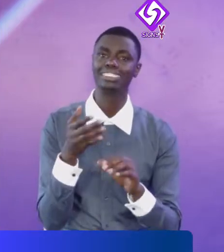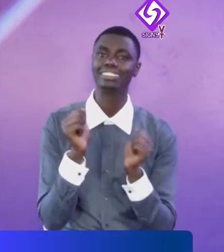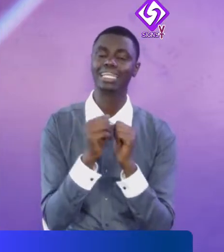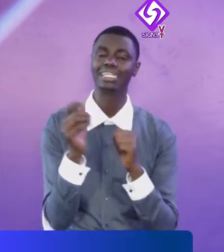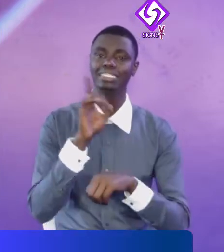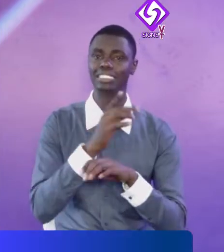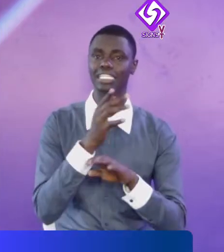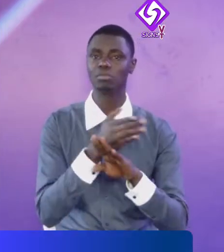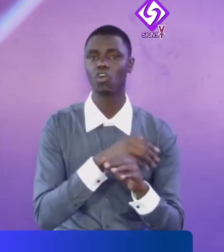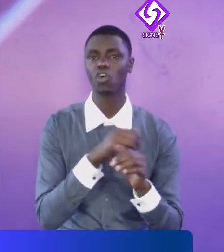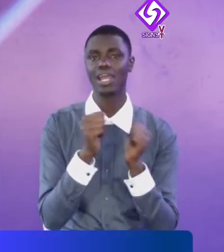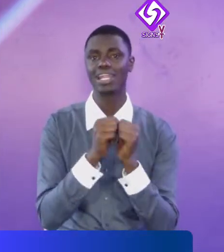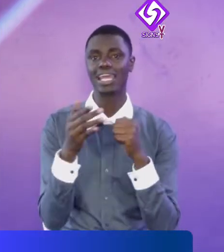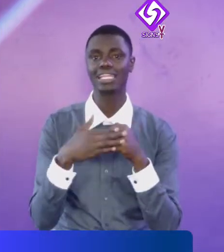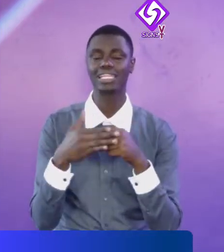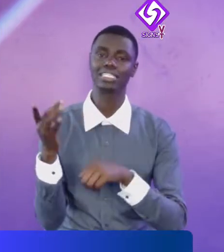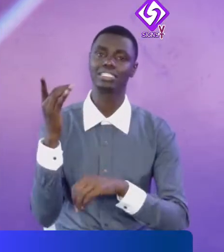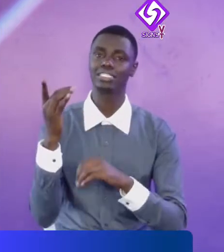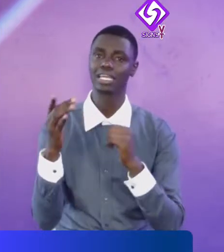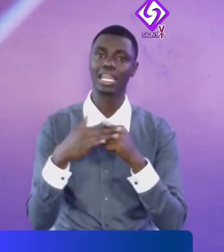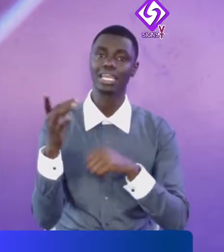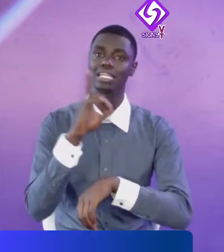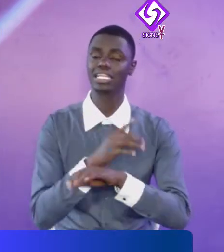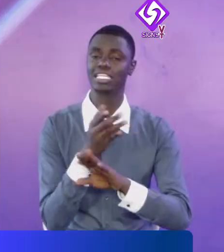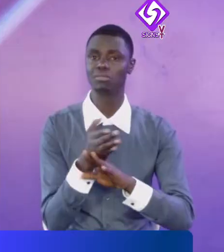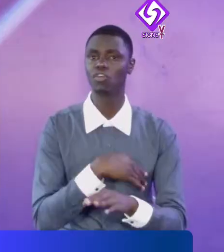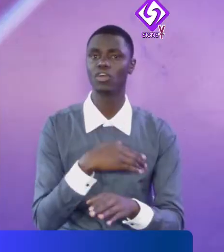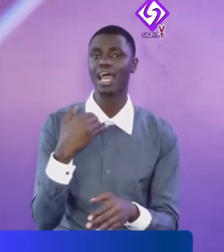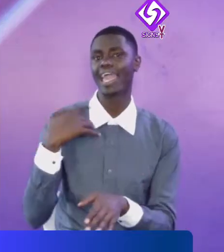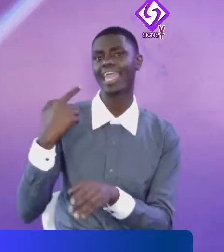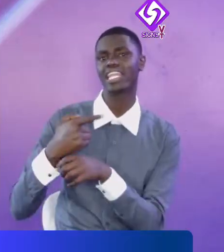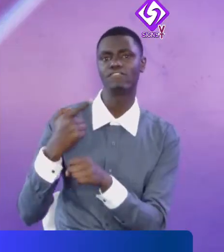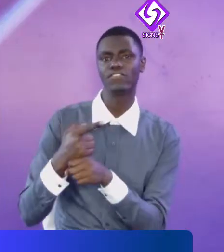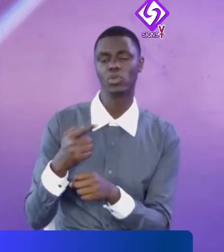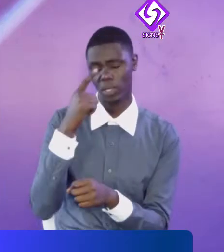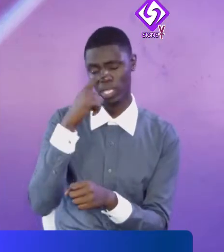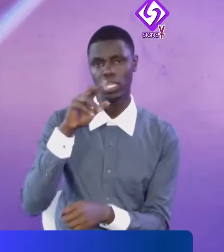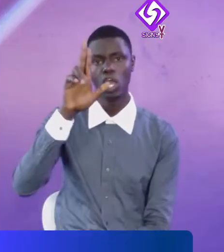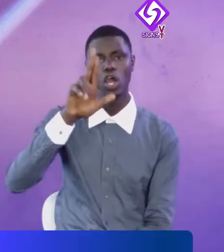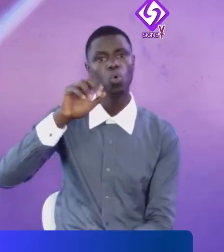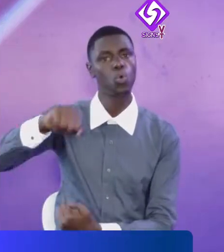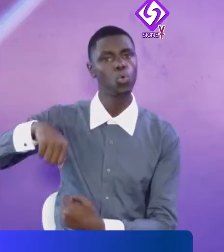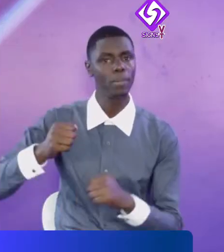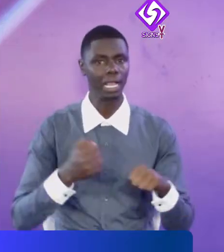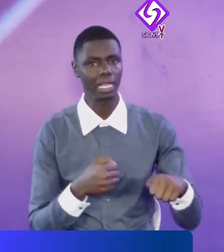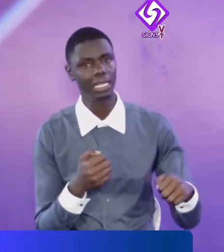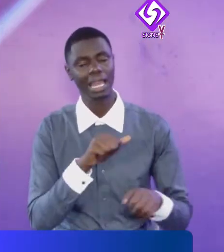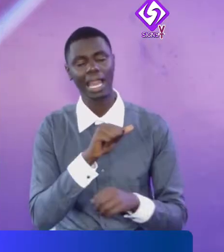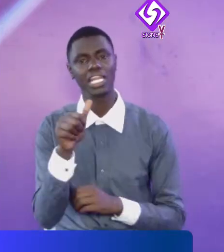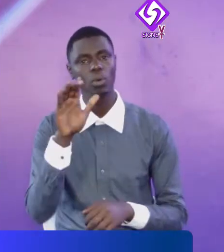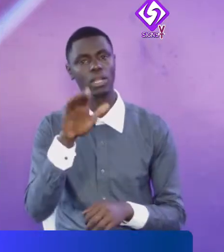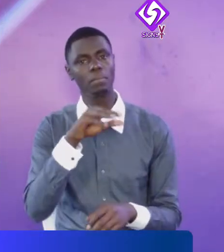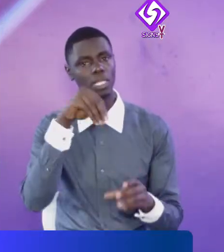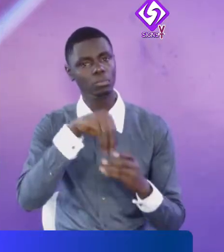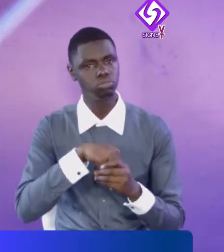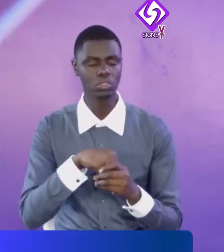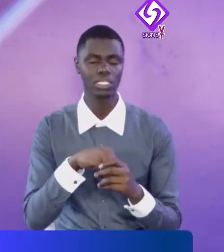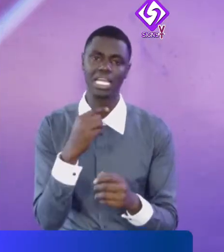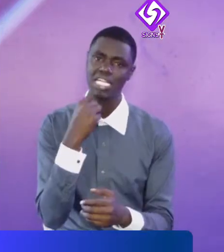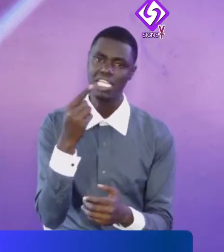before. 9 days before I shot a video. I even shot a video in Uhuru Park. There's one I shot in Parliament telling